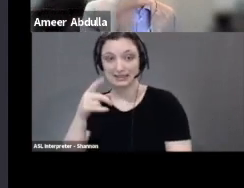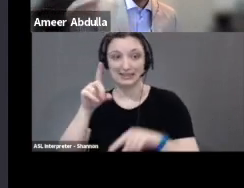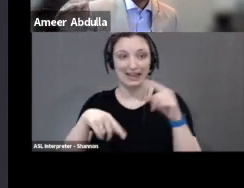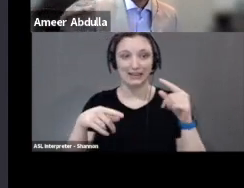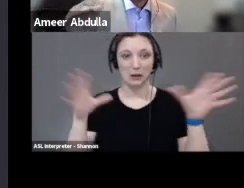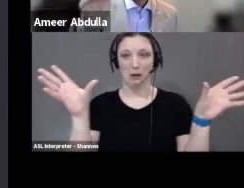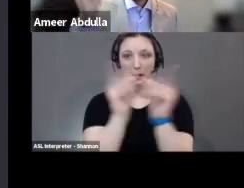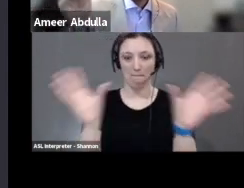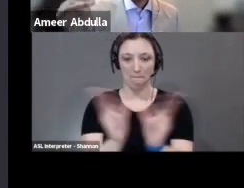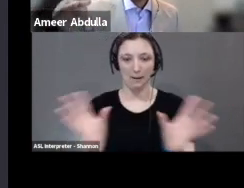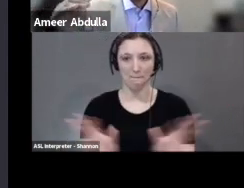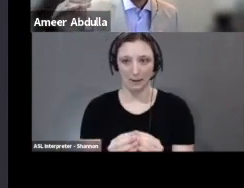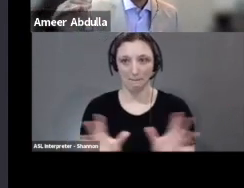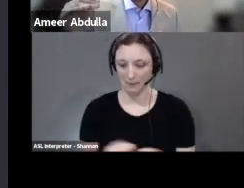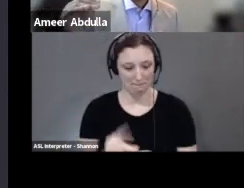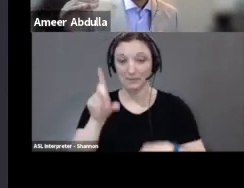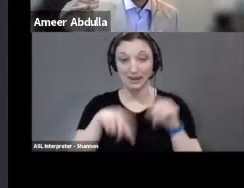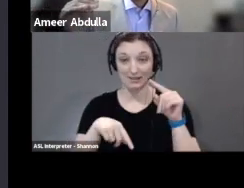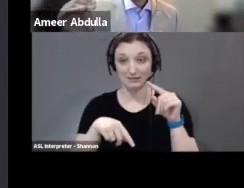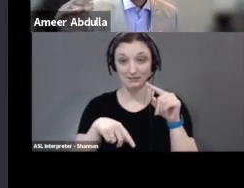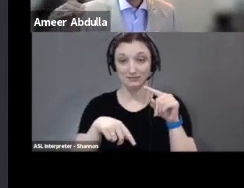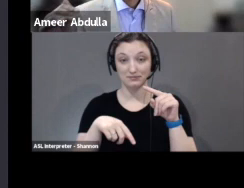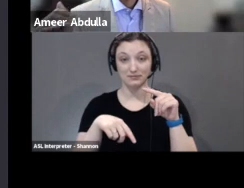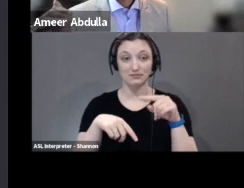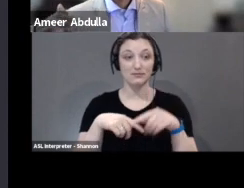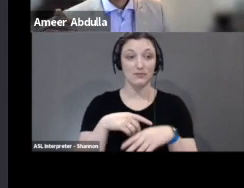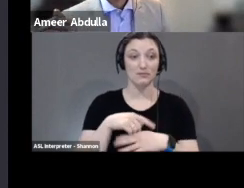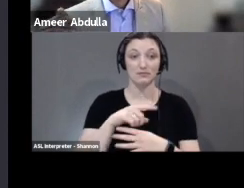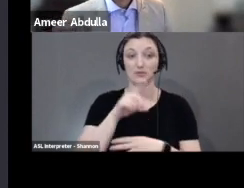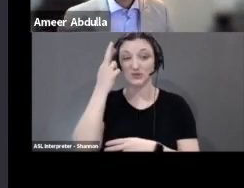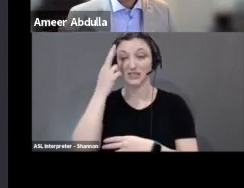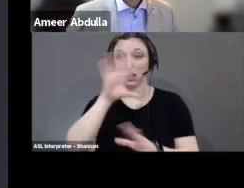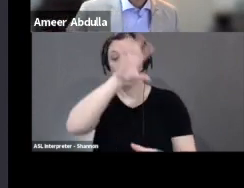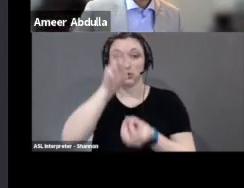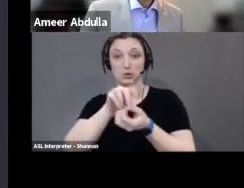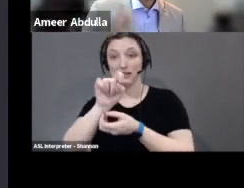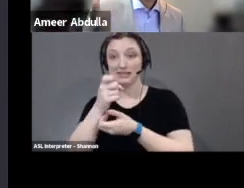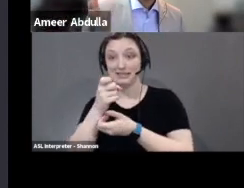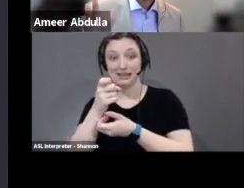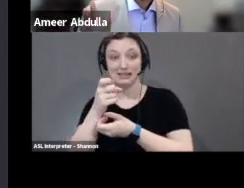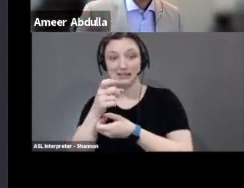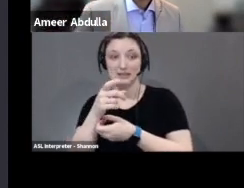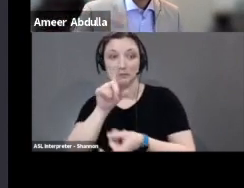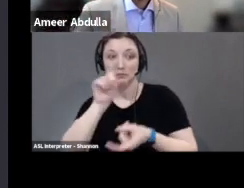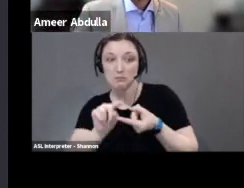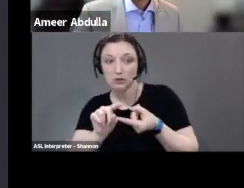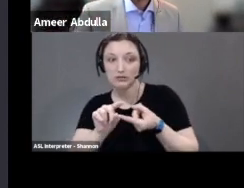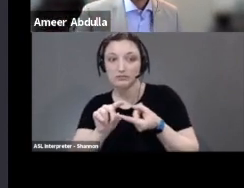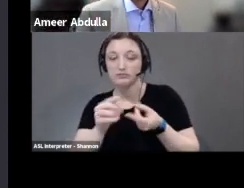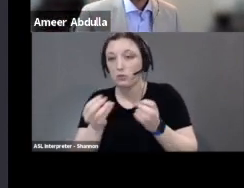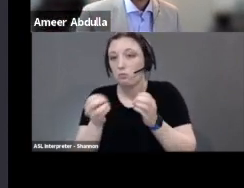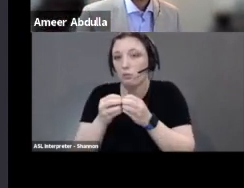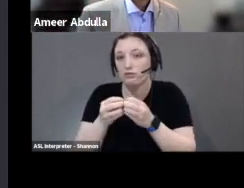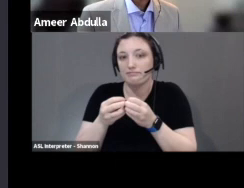a row and say, well, this total tax rate is smaller, therefore it's more tax efficient. There's some oddities there, but you get the